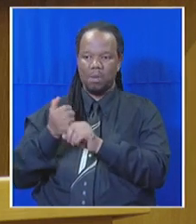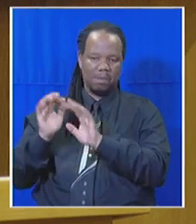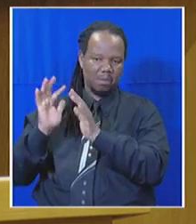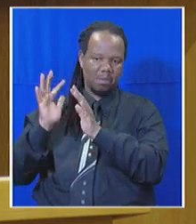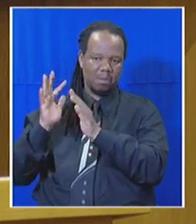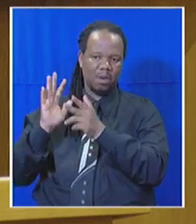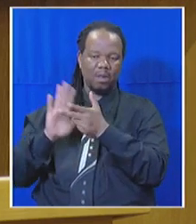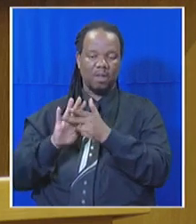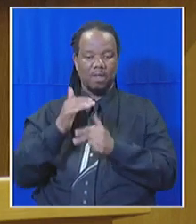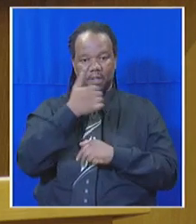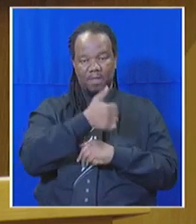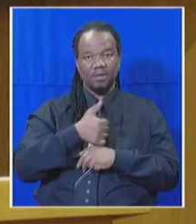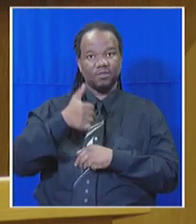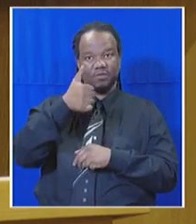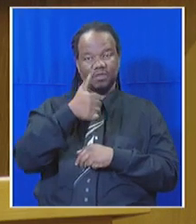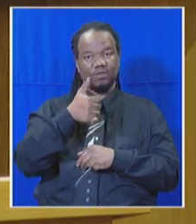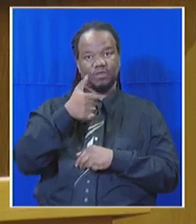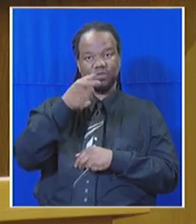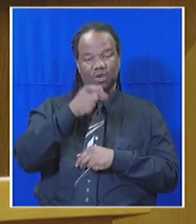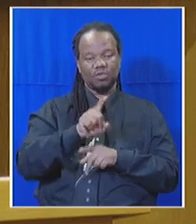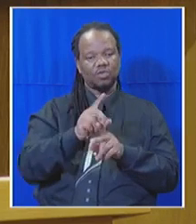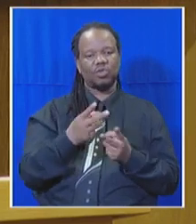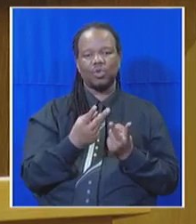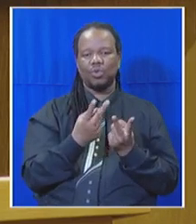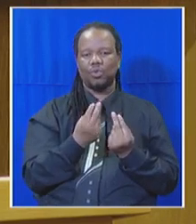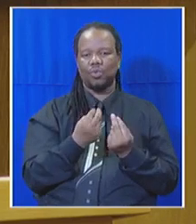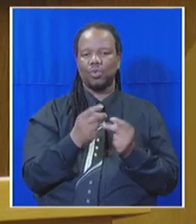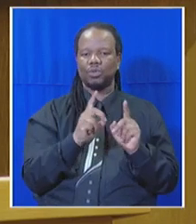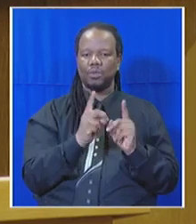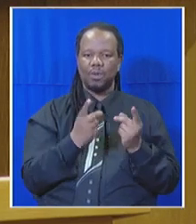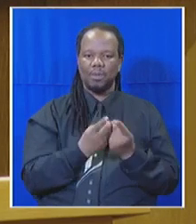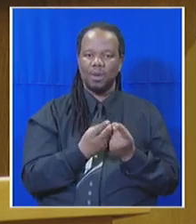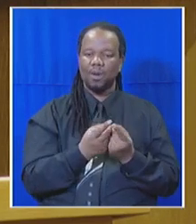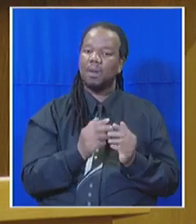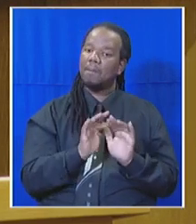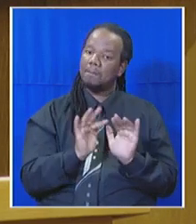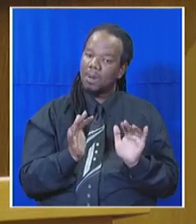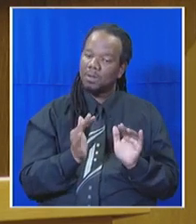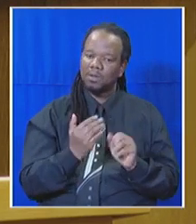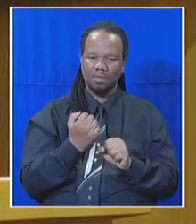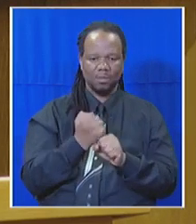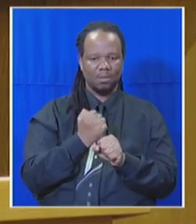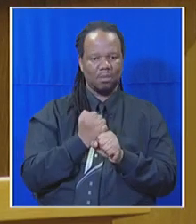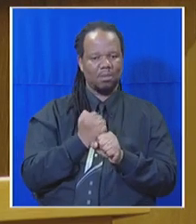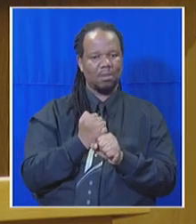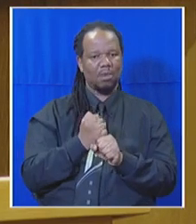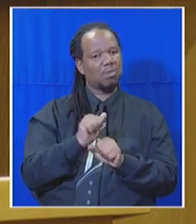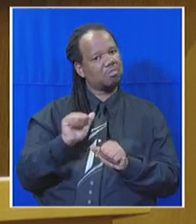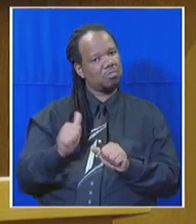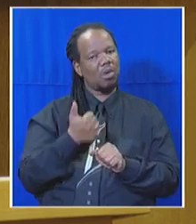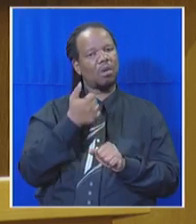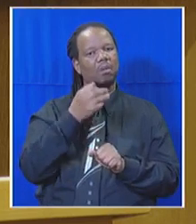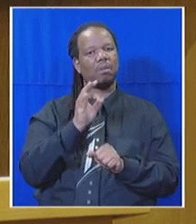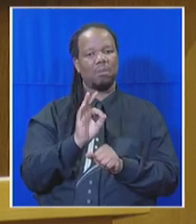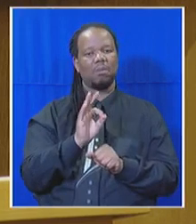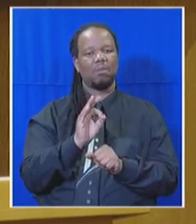Chief Justice, while newly independent and still finding its feet, has been innovative and proactive in its approach and is doing very good work in a short space of